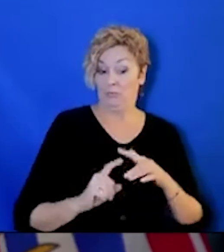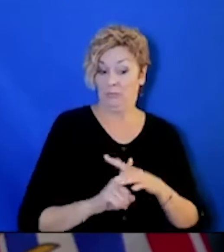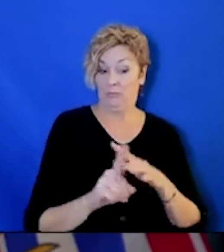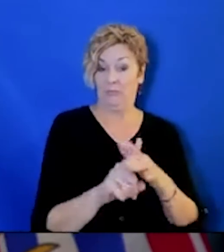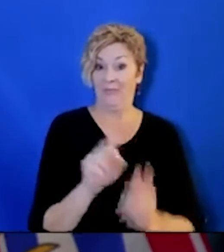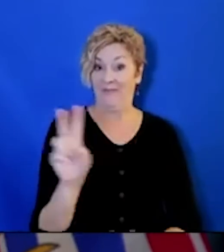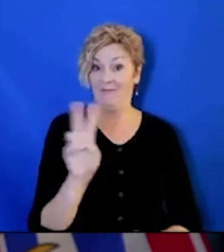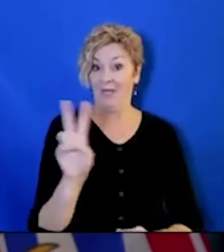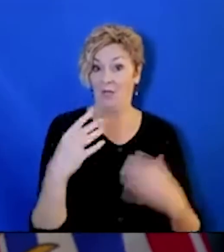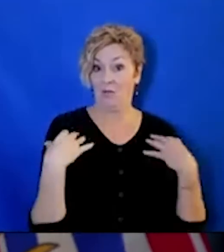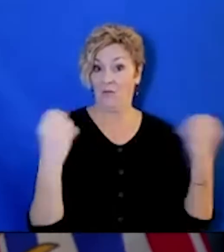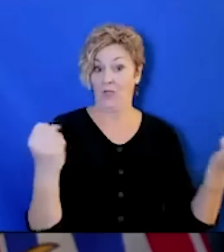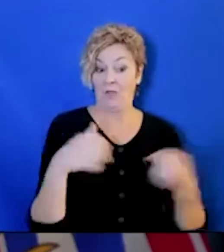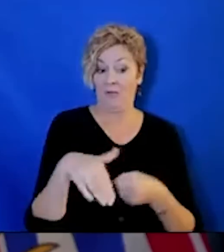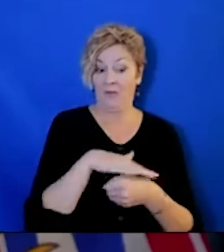Health Region.